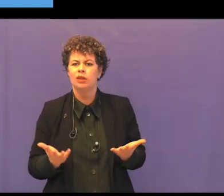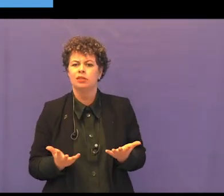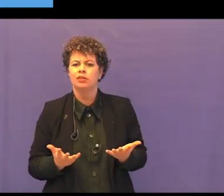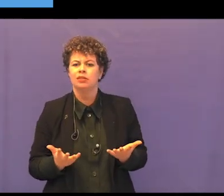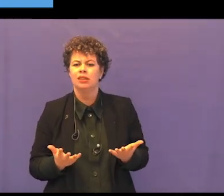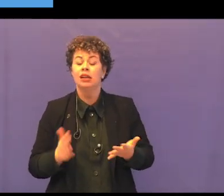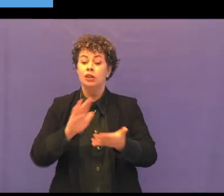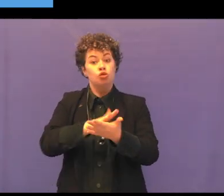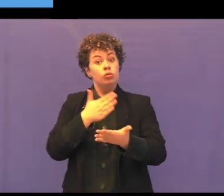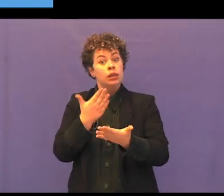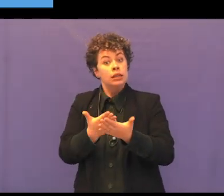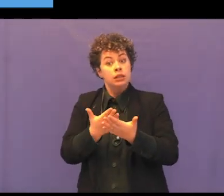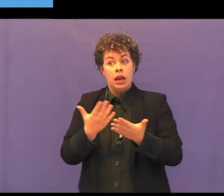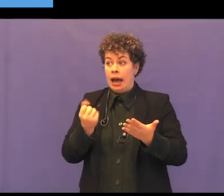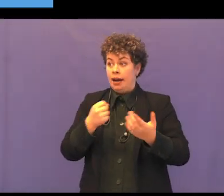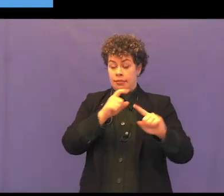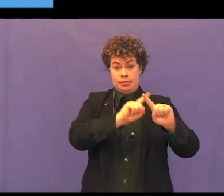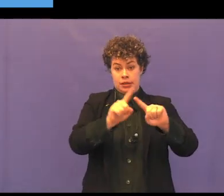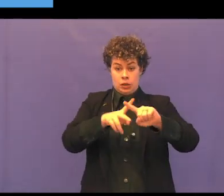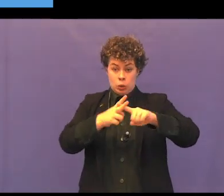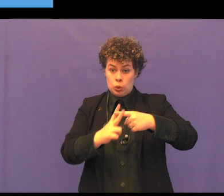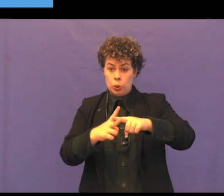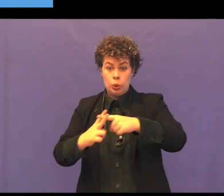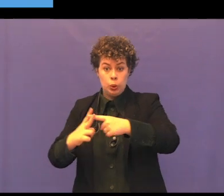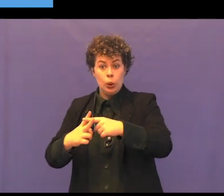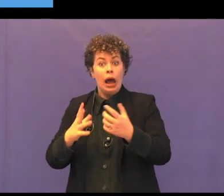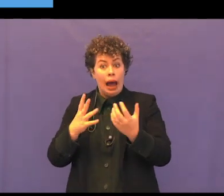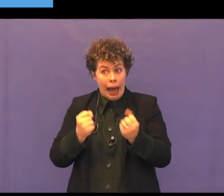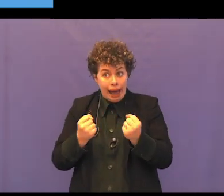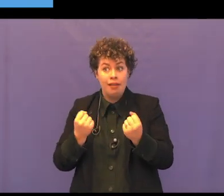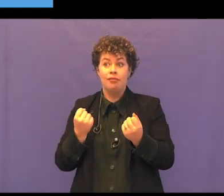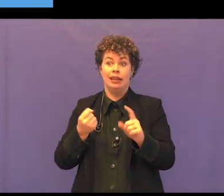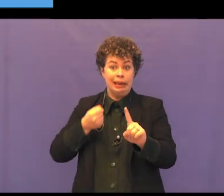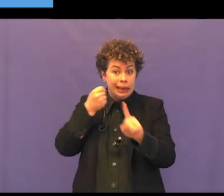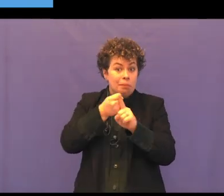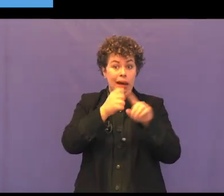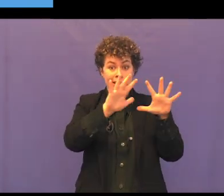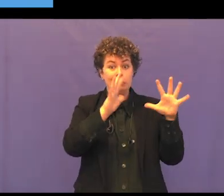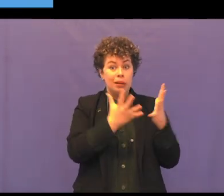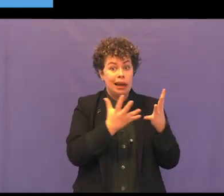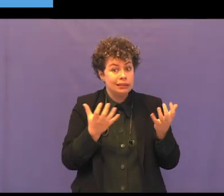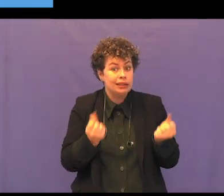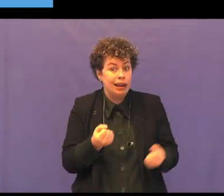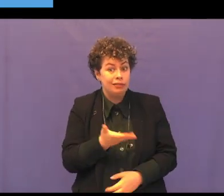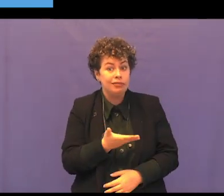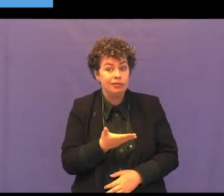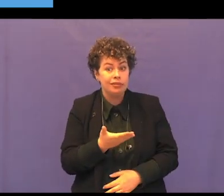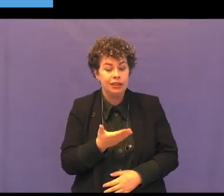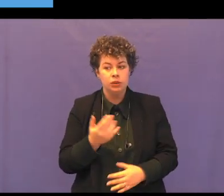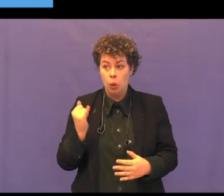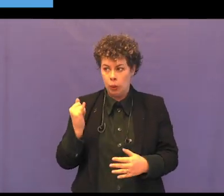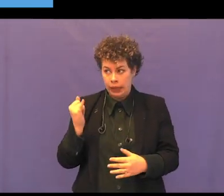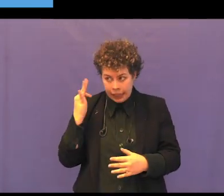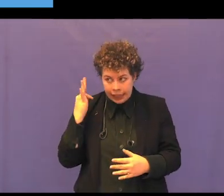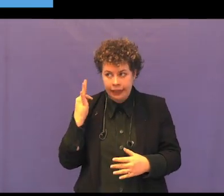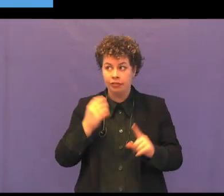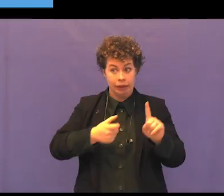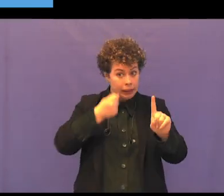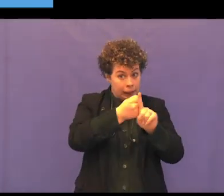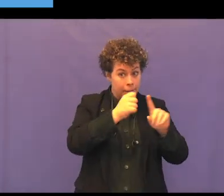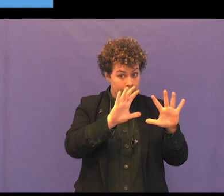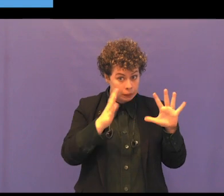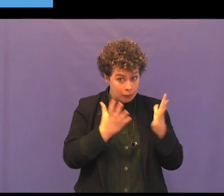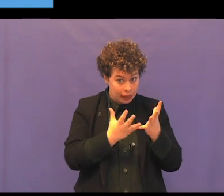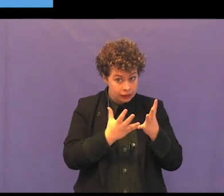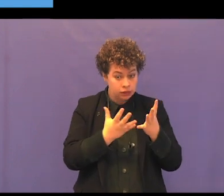cost. So if it has an ecological cost then, do we have to think about translation as a kind of a